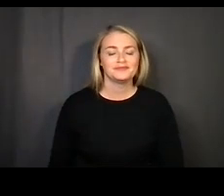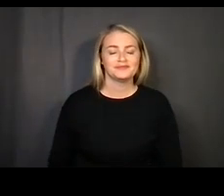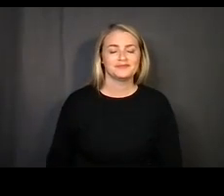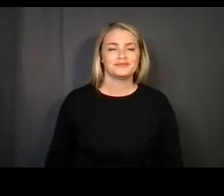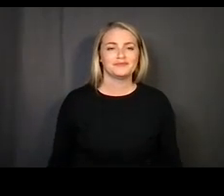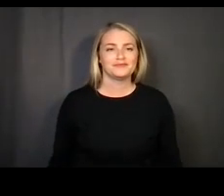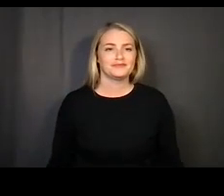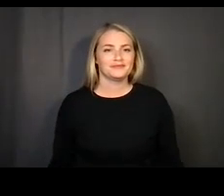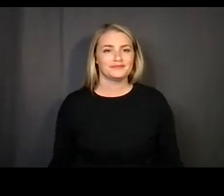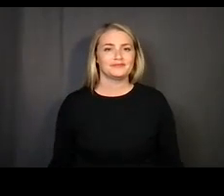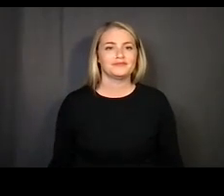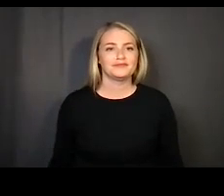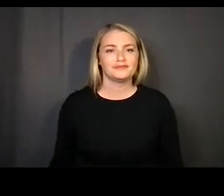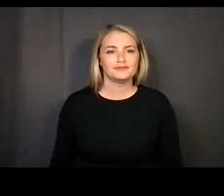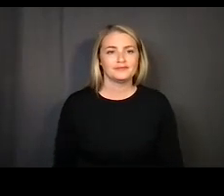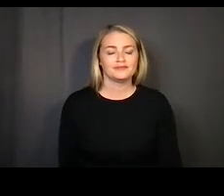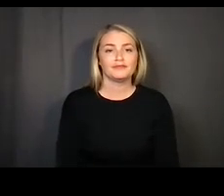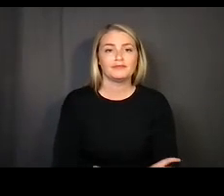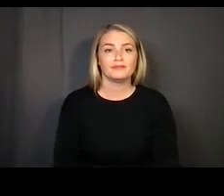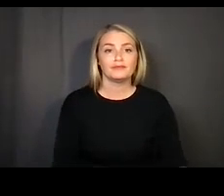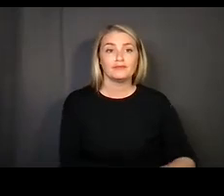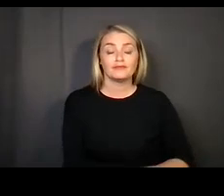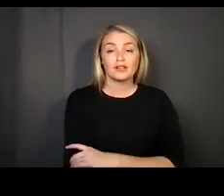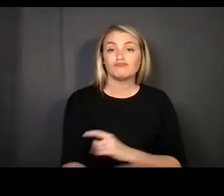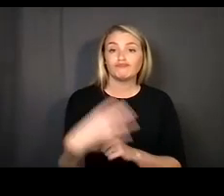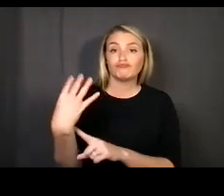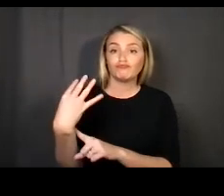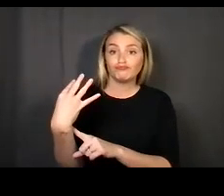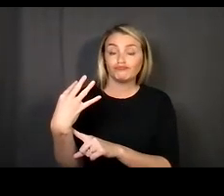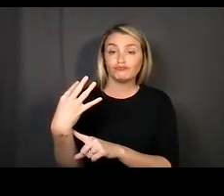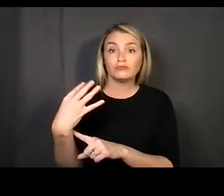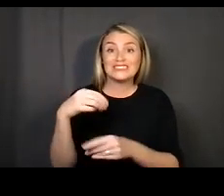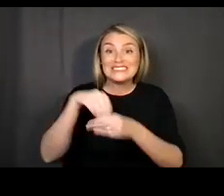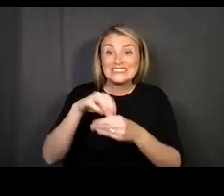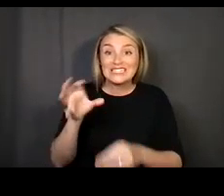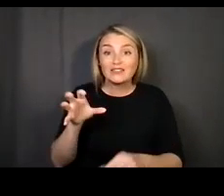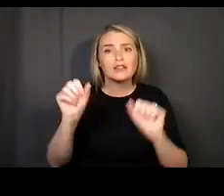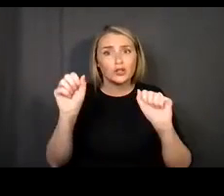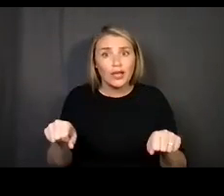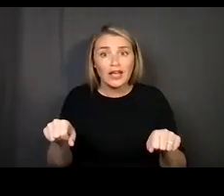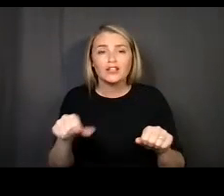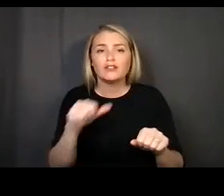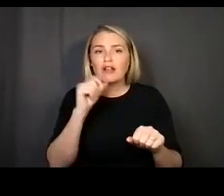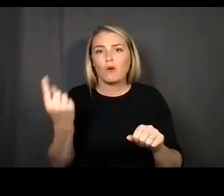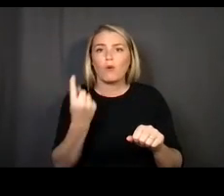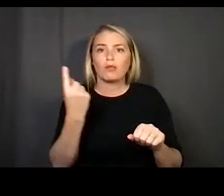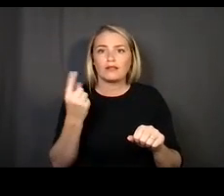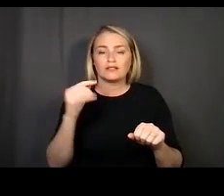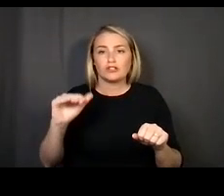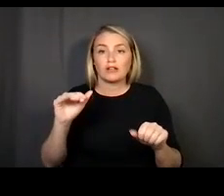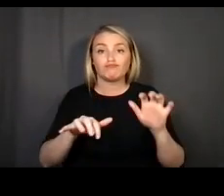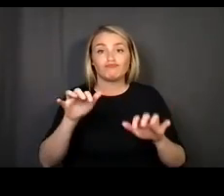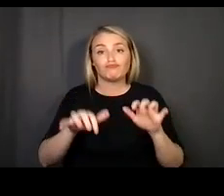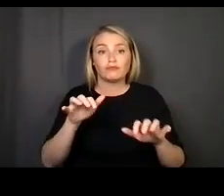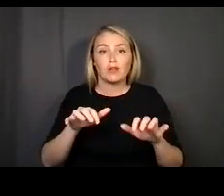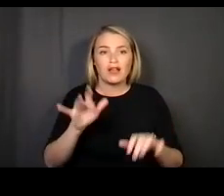You can do a video response from within Canvas. So instead of having your Puede child hacer un type out video como a respuesta response, if desde they click Canva. this